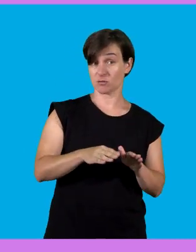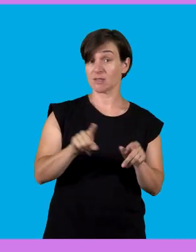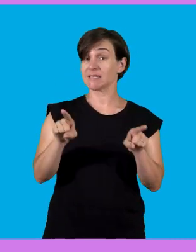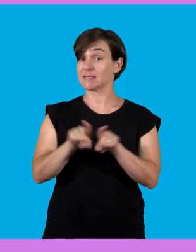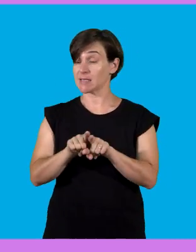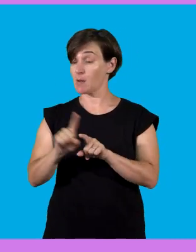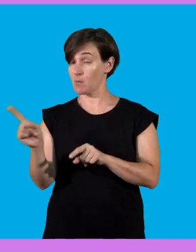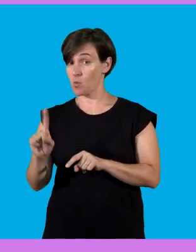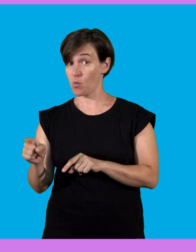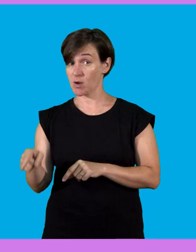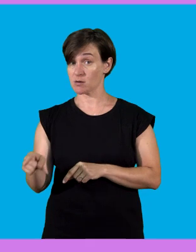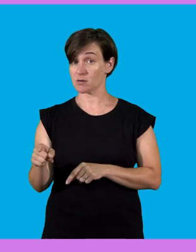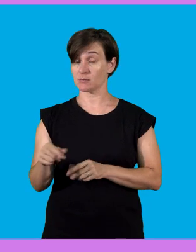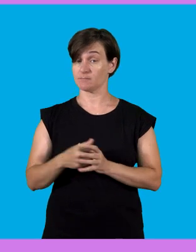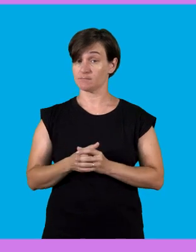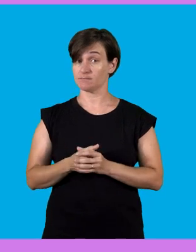is